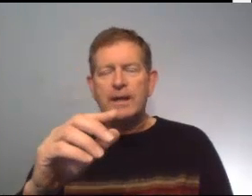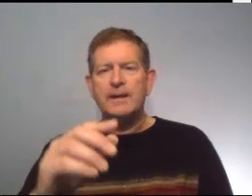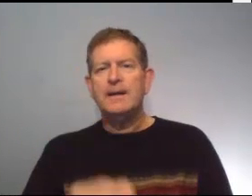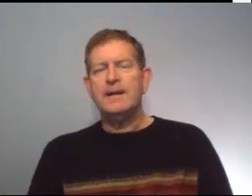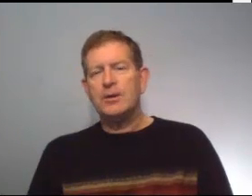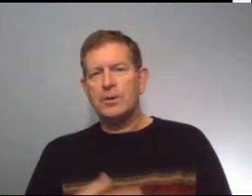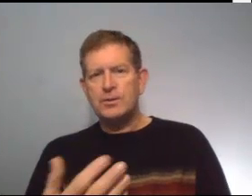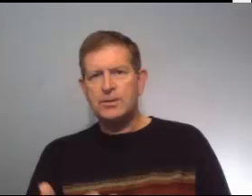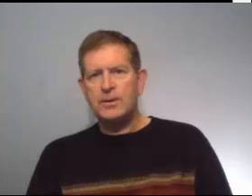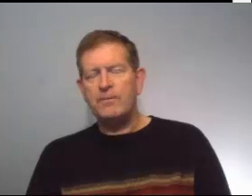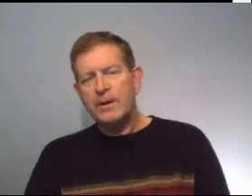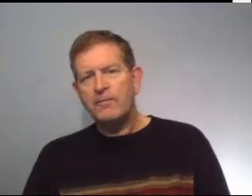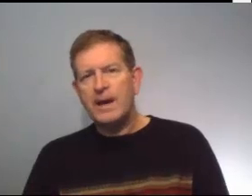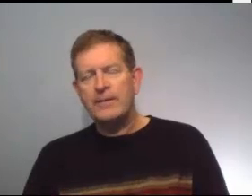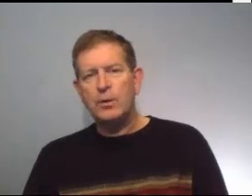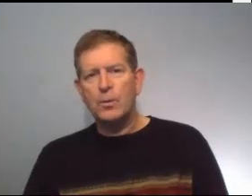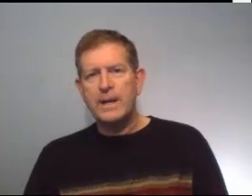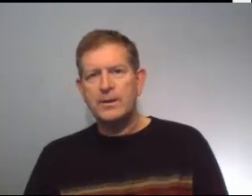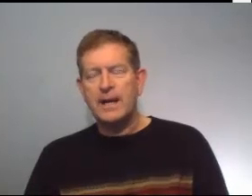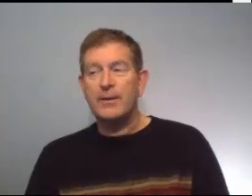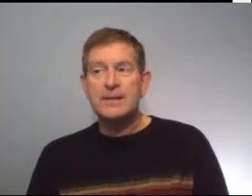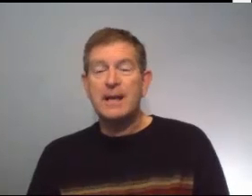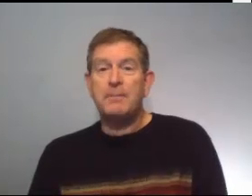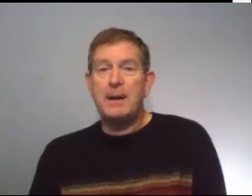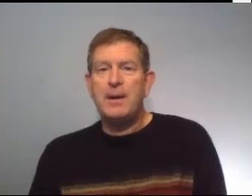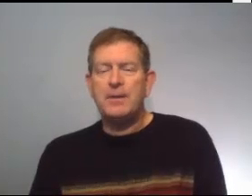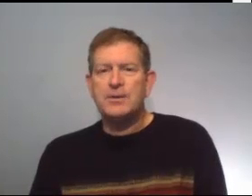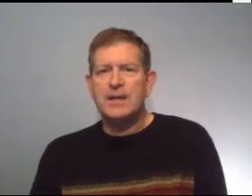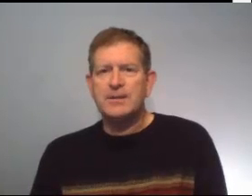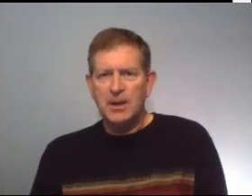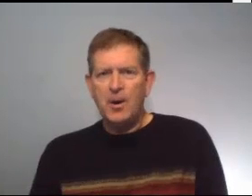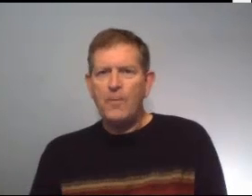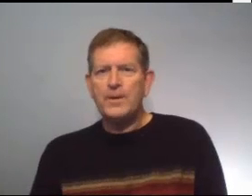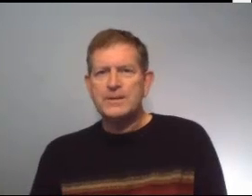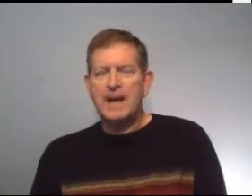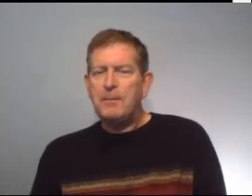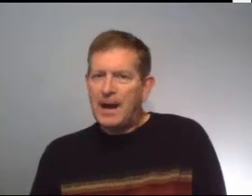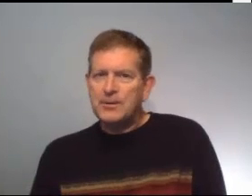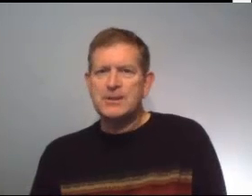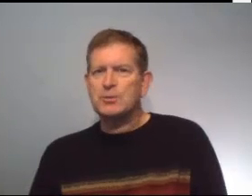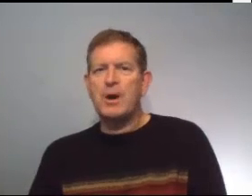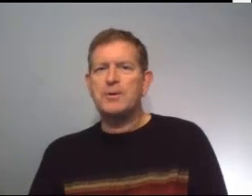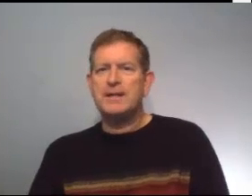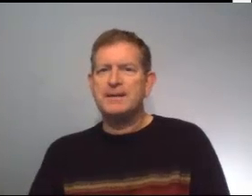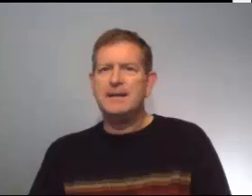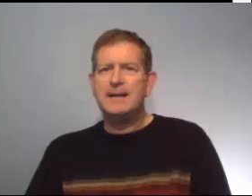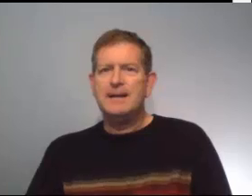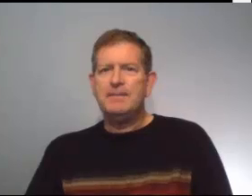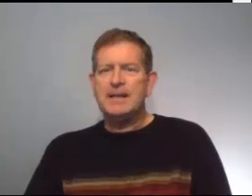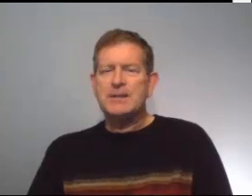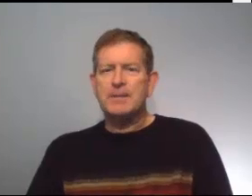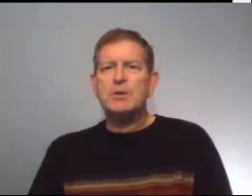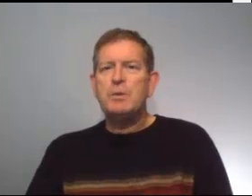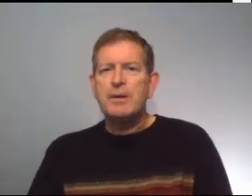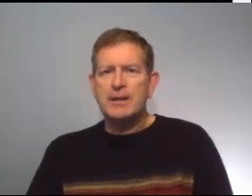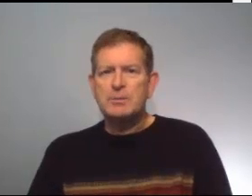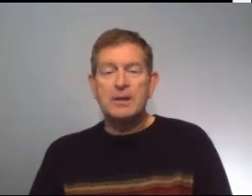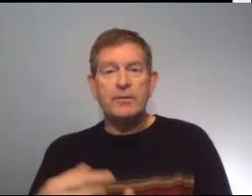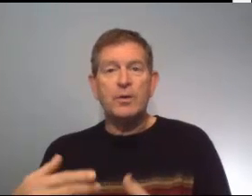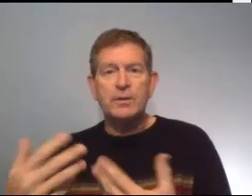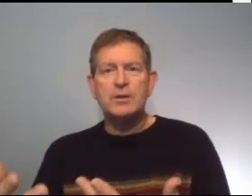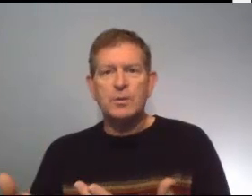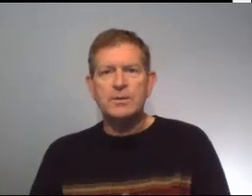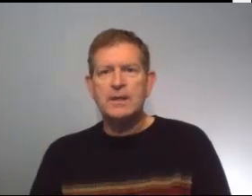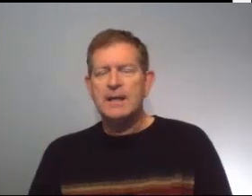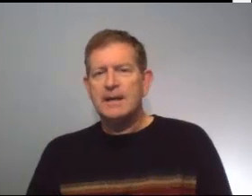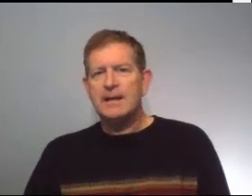then you click in order to verify if you're right or not. When I say hypothesize, hopefully it's a hypothesis grounded in some experience, because